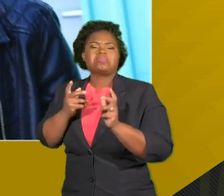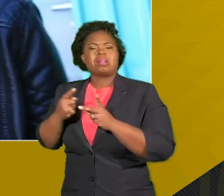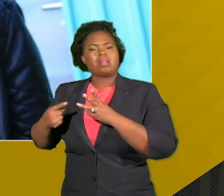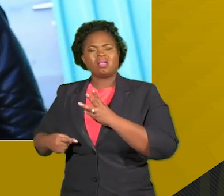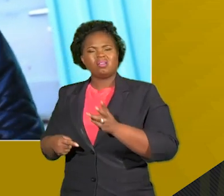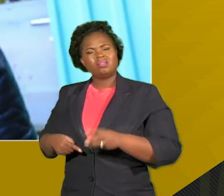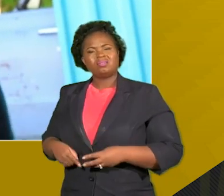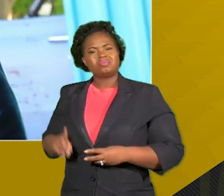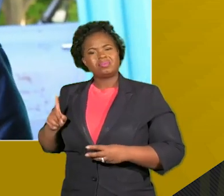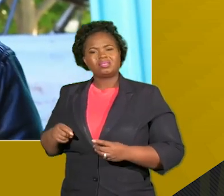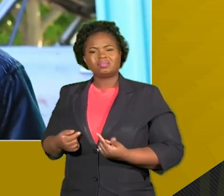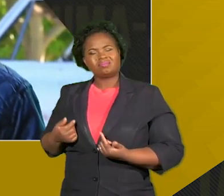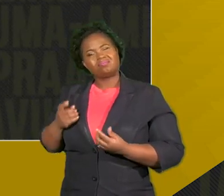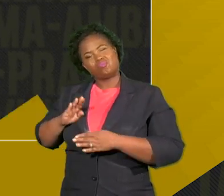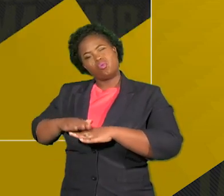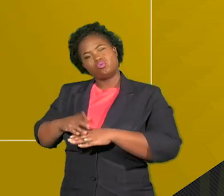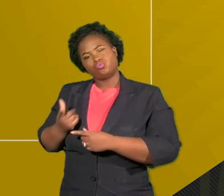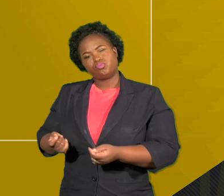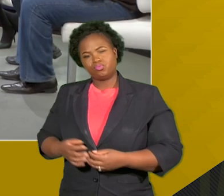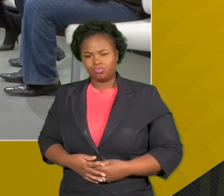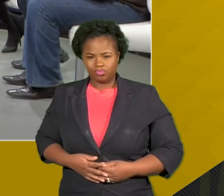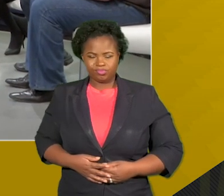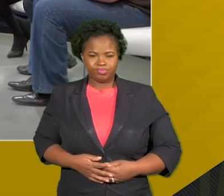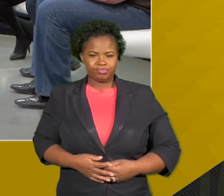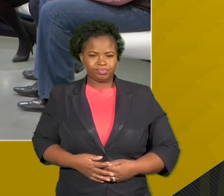should be over it. So I think there should be more.